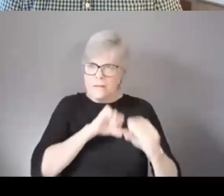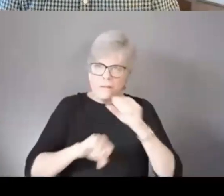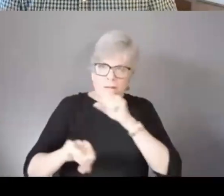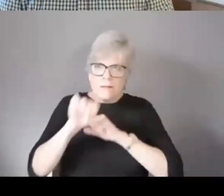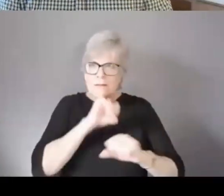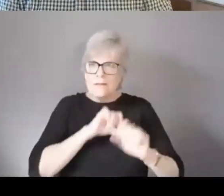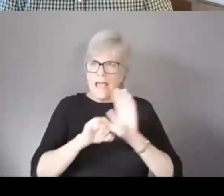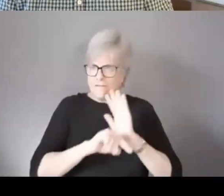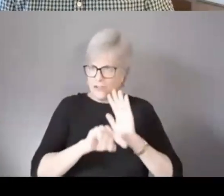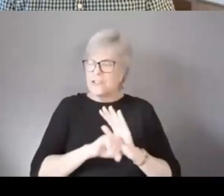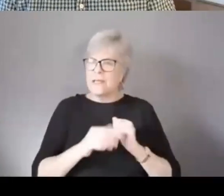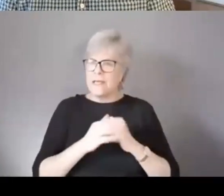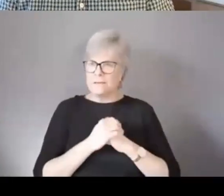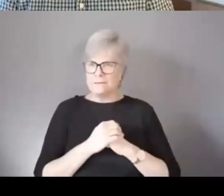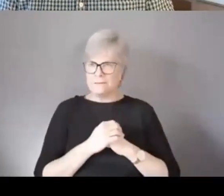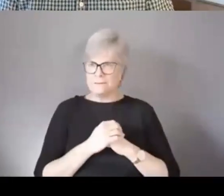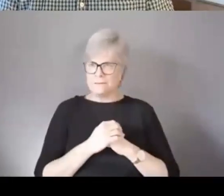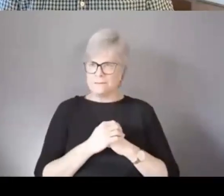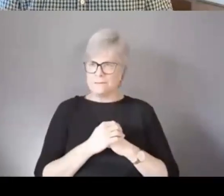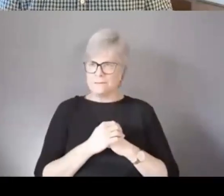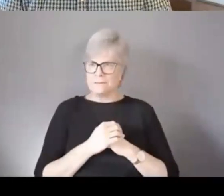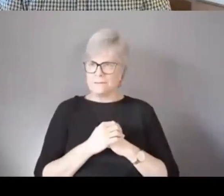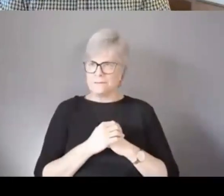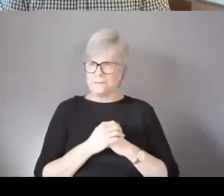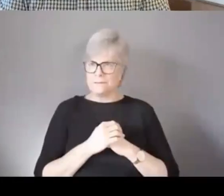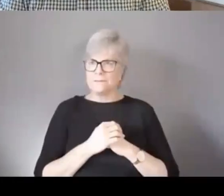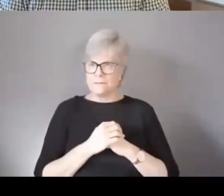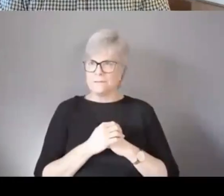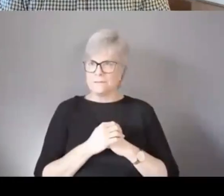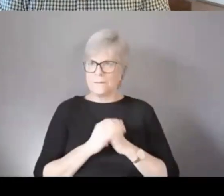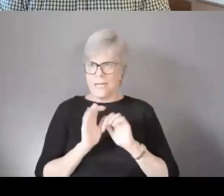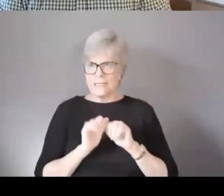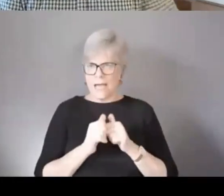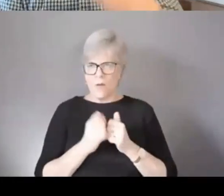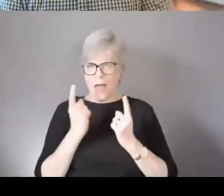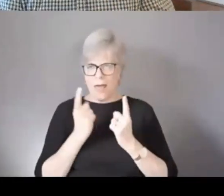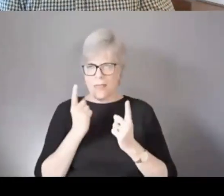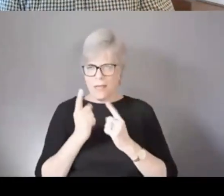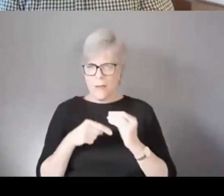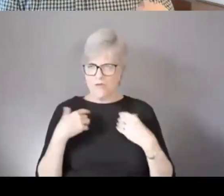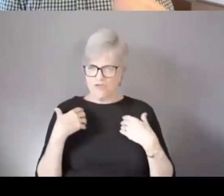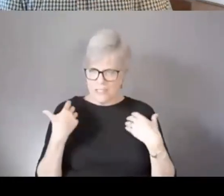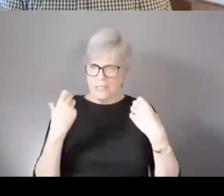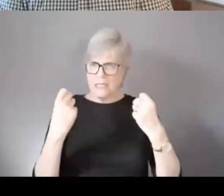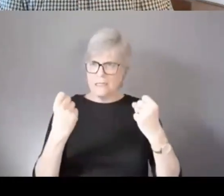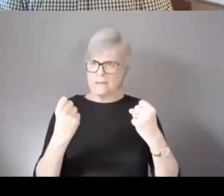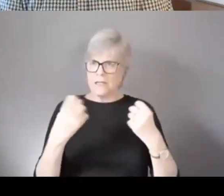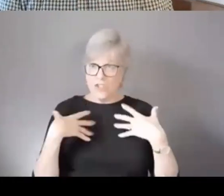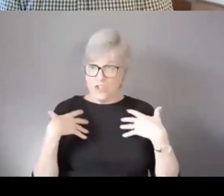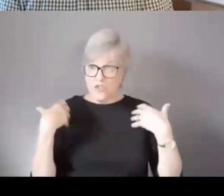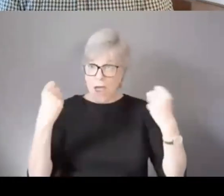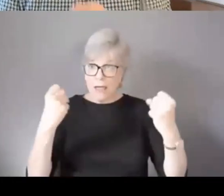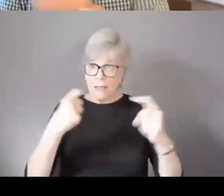I think that's similar to what I said the first time. That's how I think about resilience, is strength and